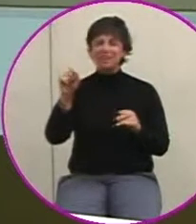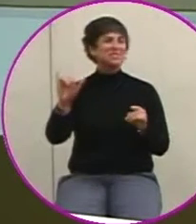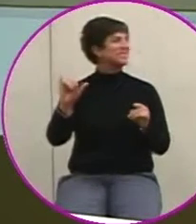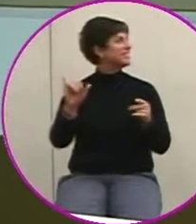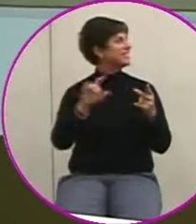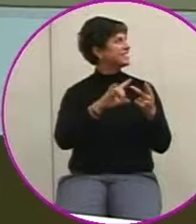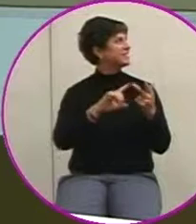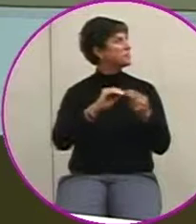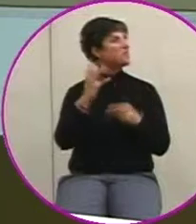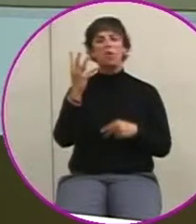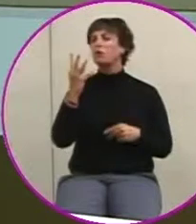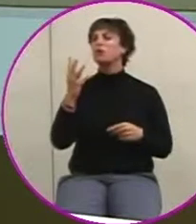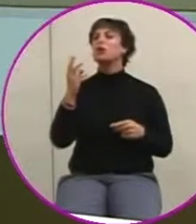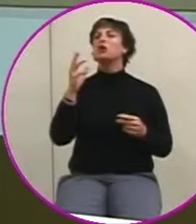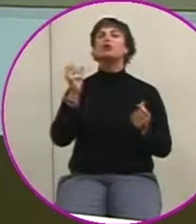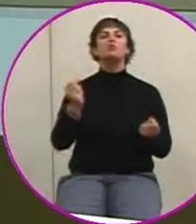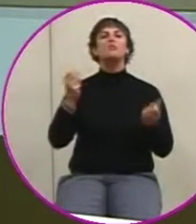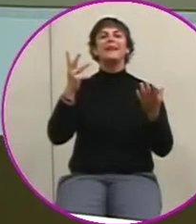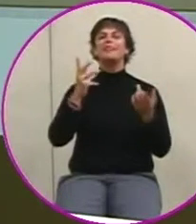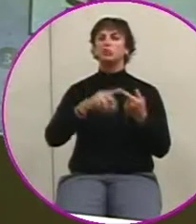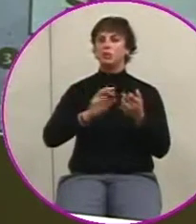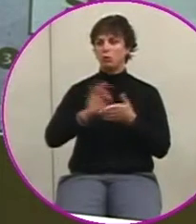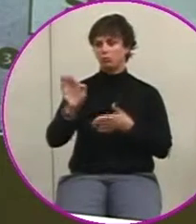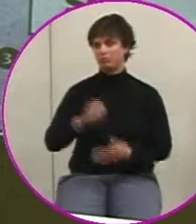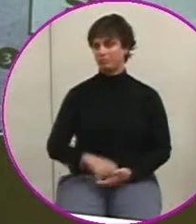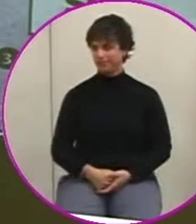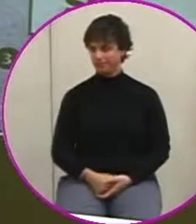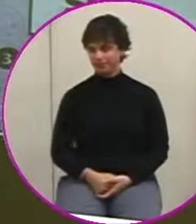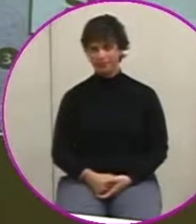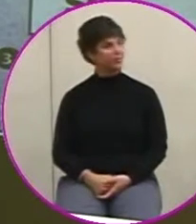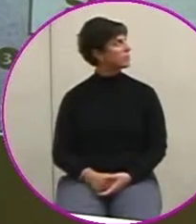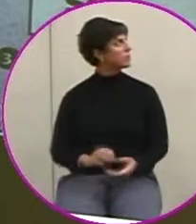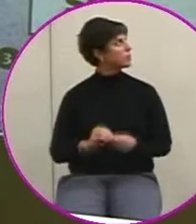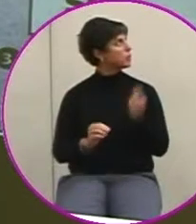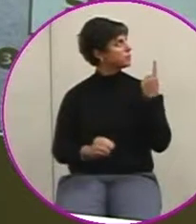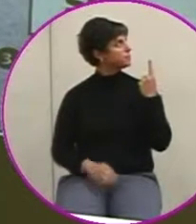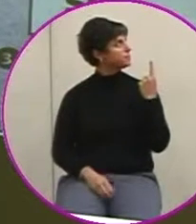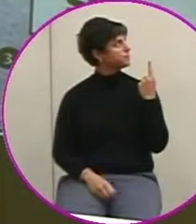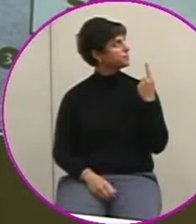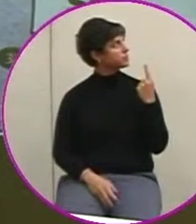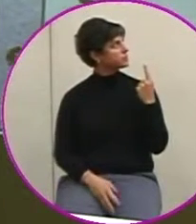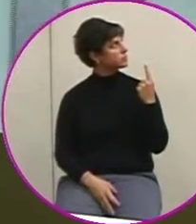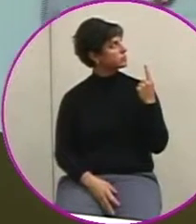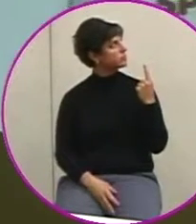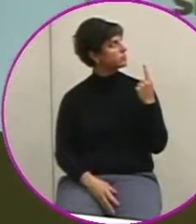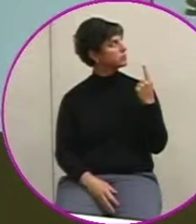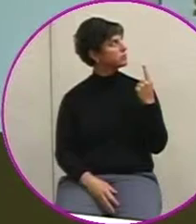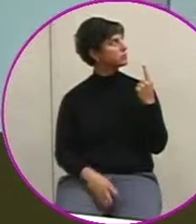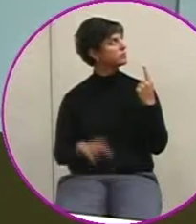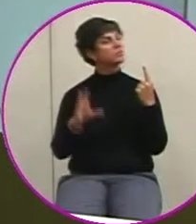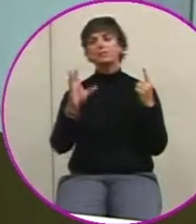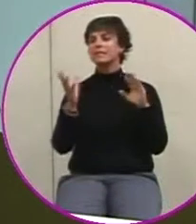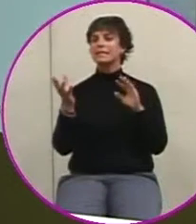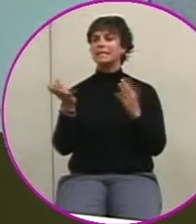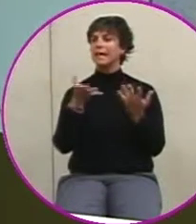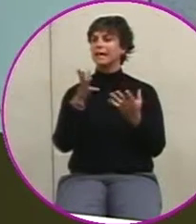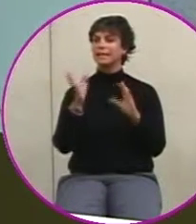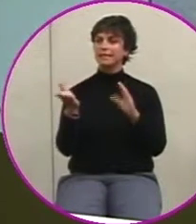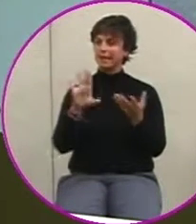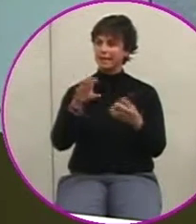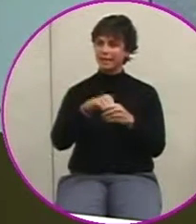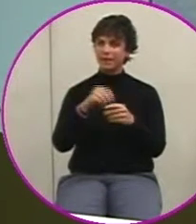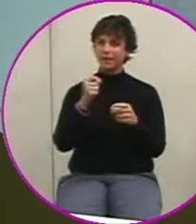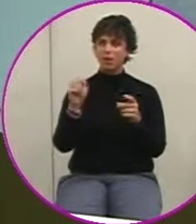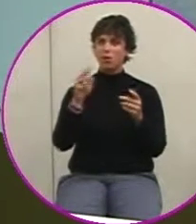Too many to count. Number 1. Dead in the